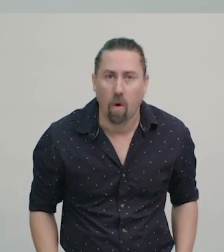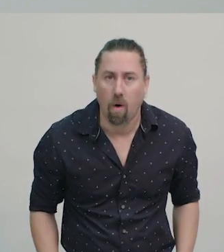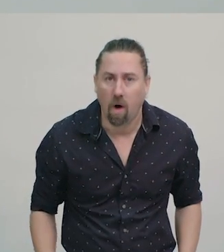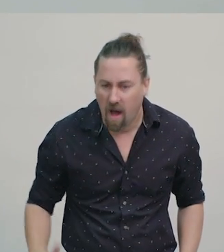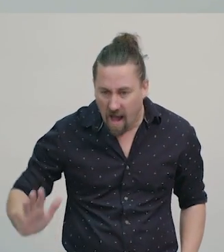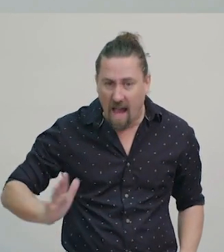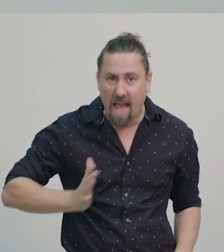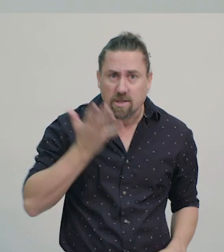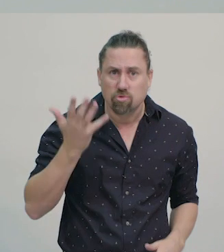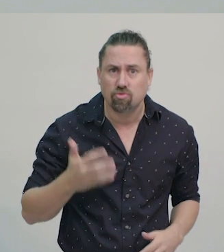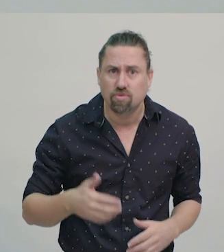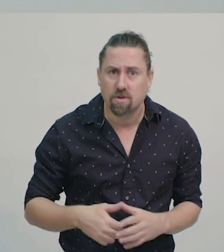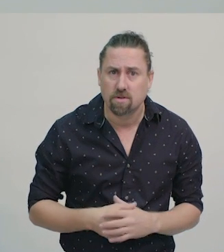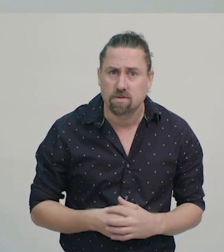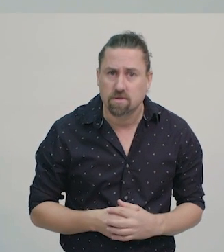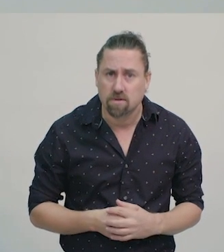heavy.